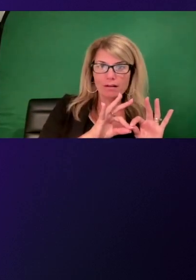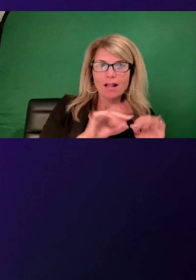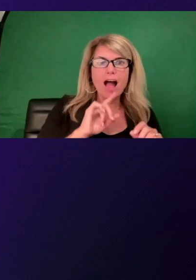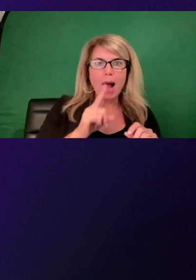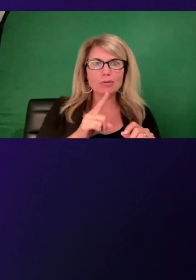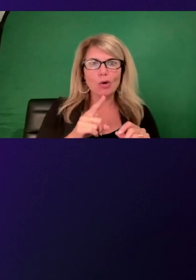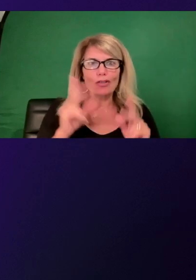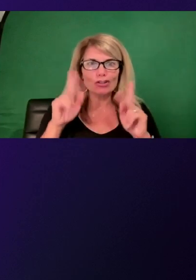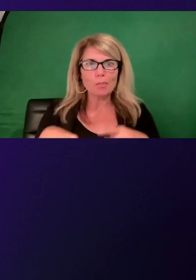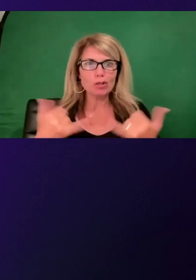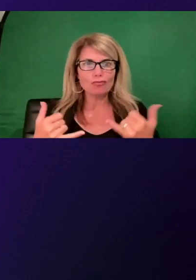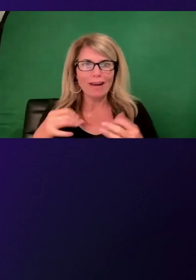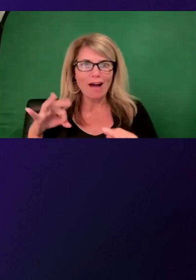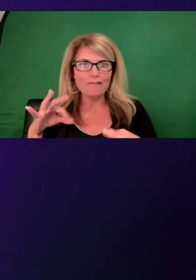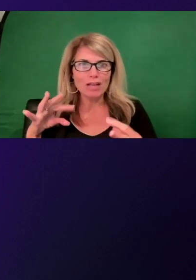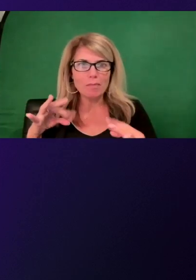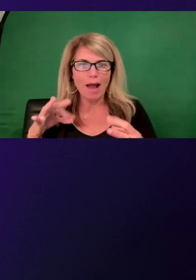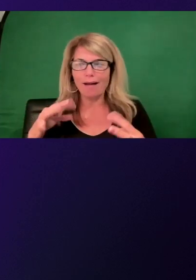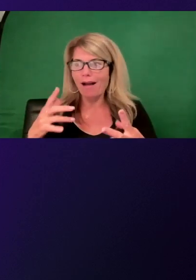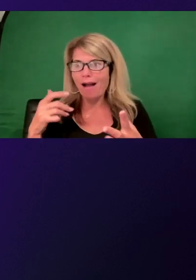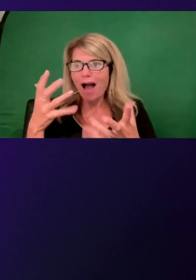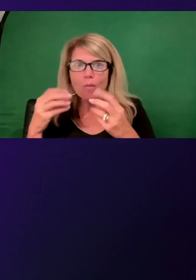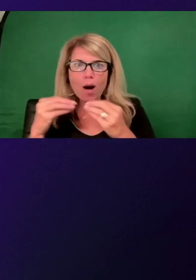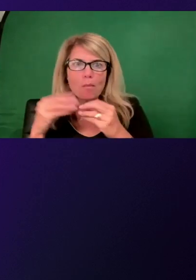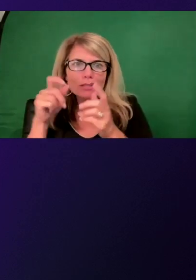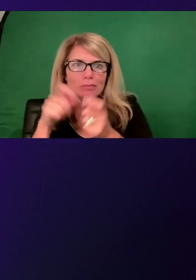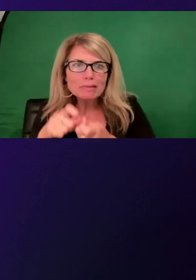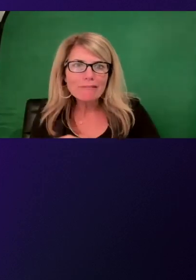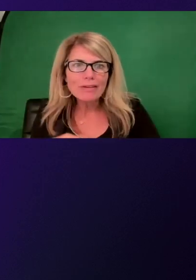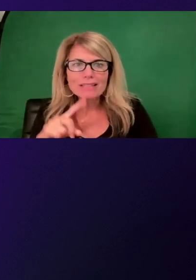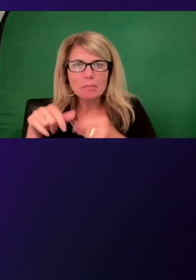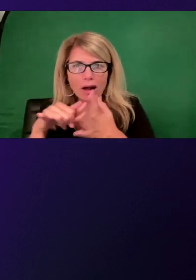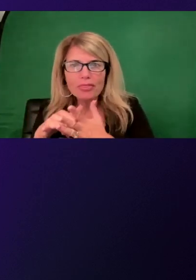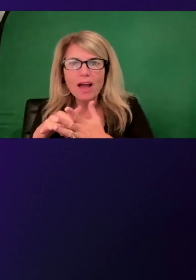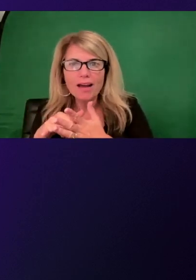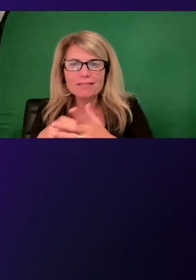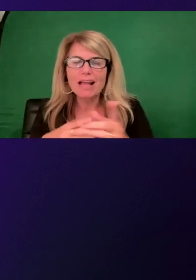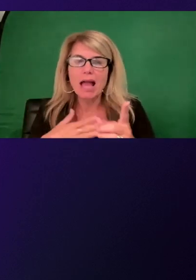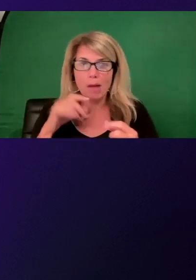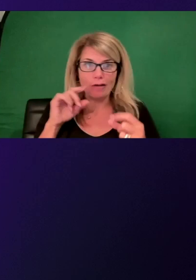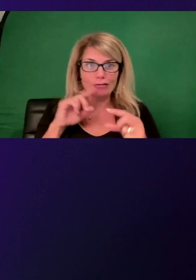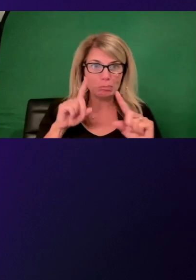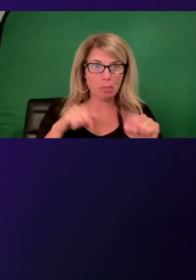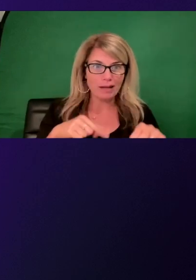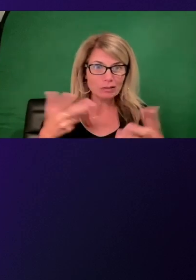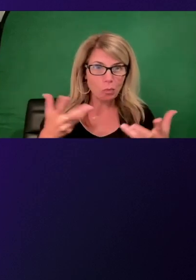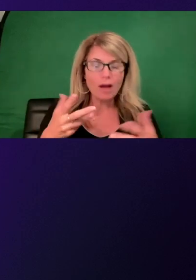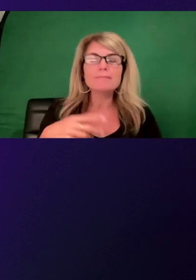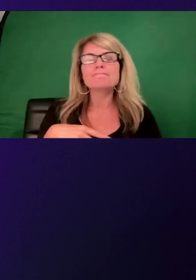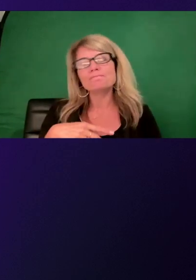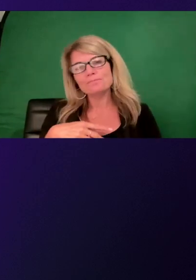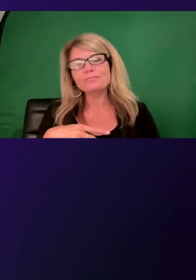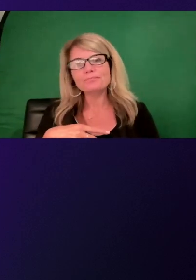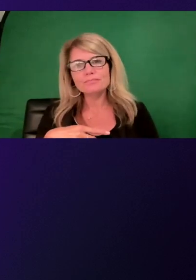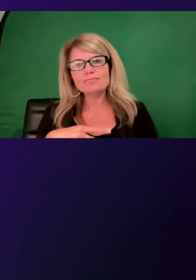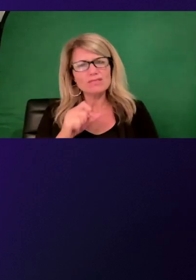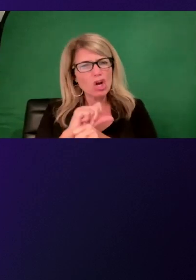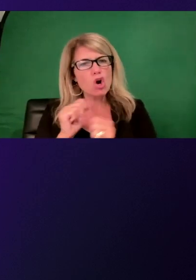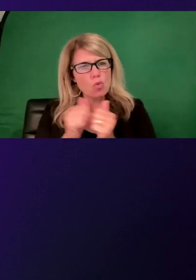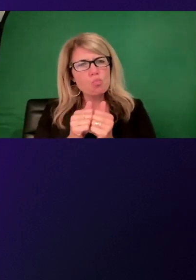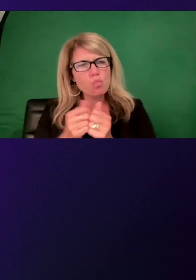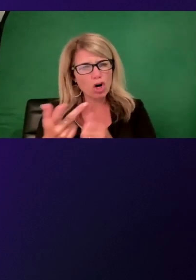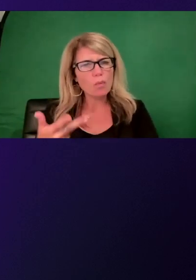now saying, well, I'd like some more specifics about it. And this is where my response is kind of work with us and talk to